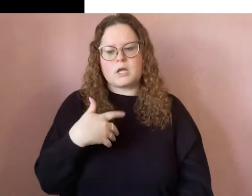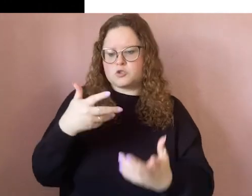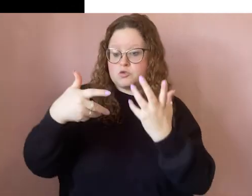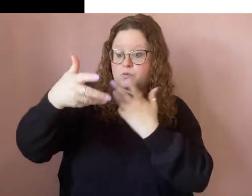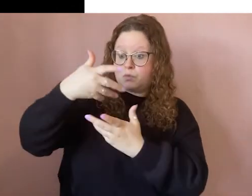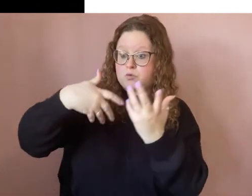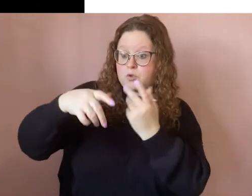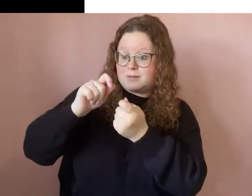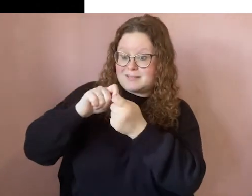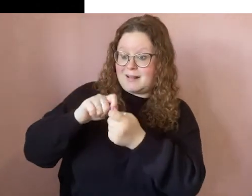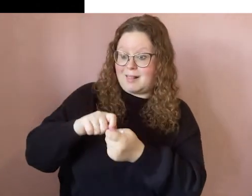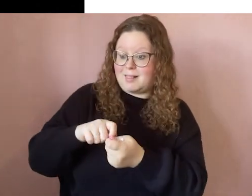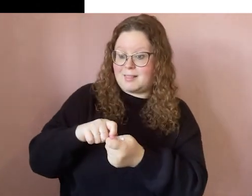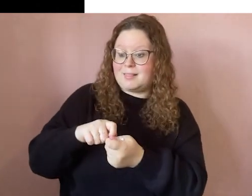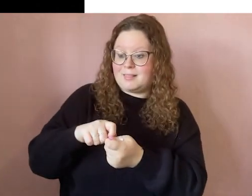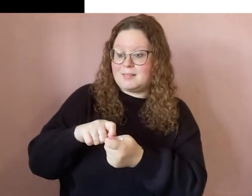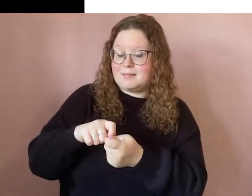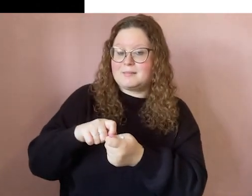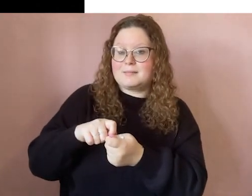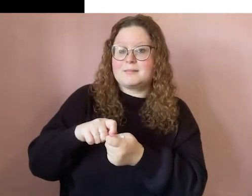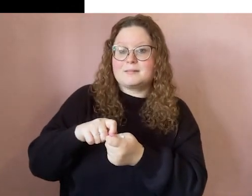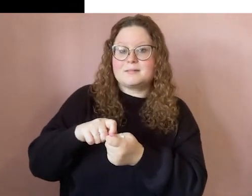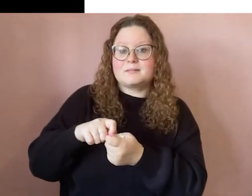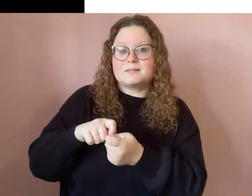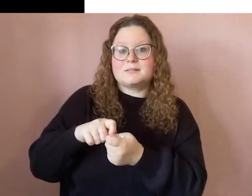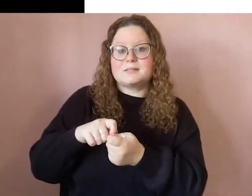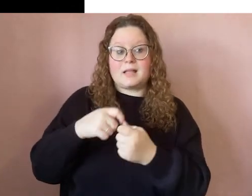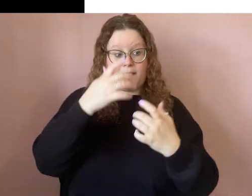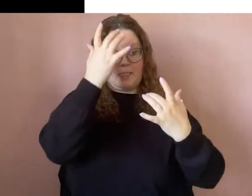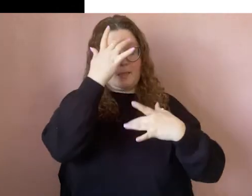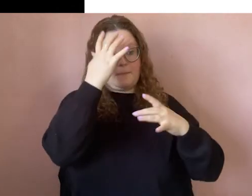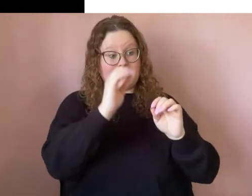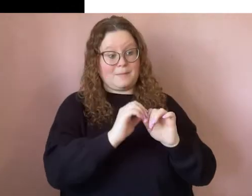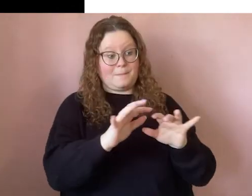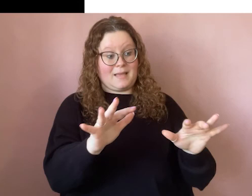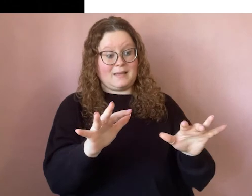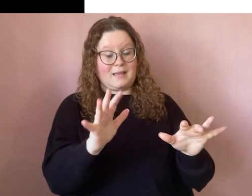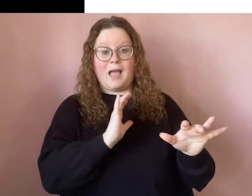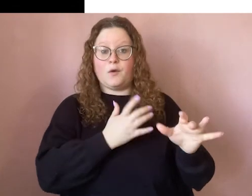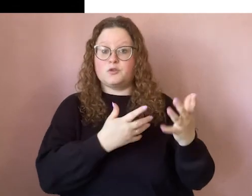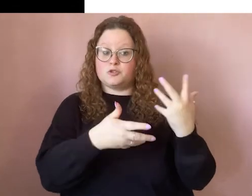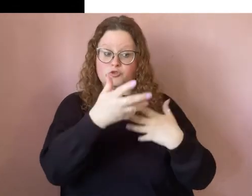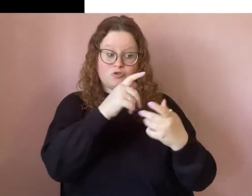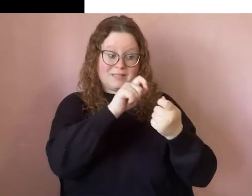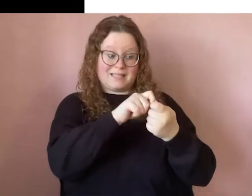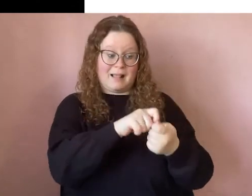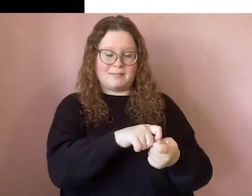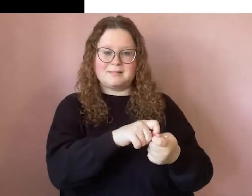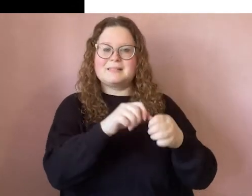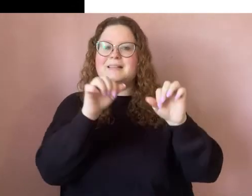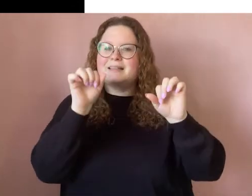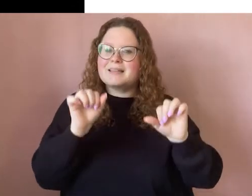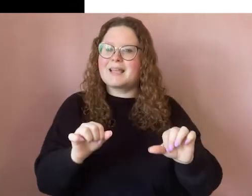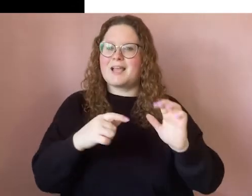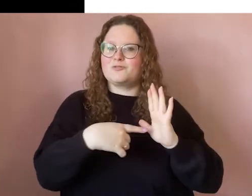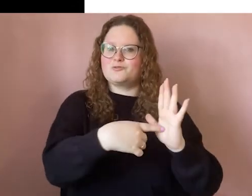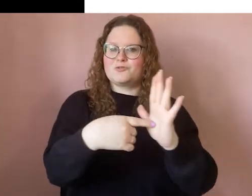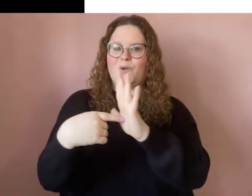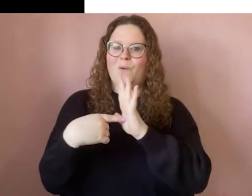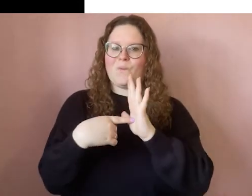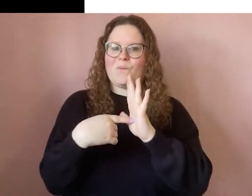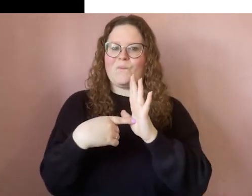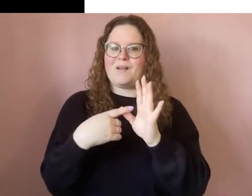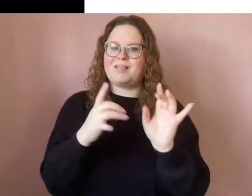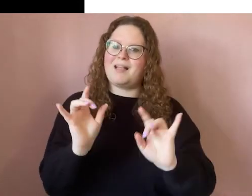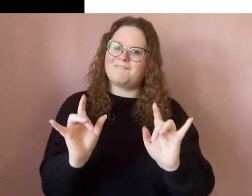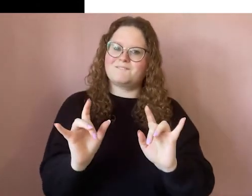other better and keep up some of those habits. And when I say to a kid, what's your social detailing plan? I want that kid to be able